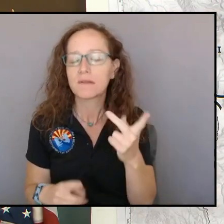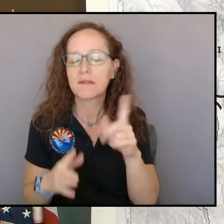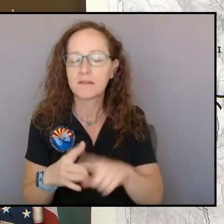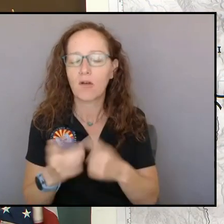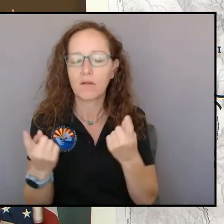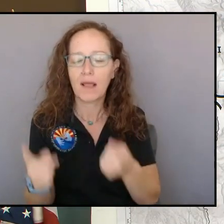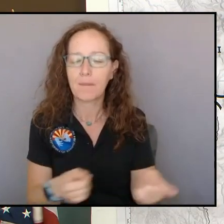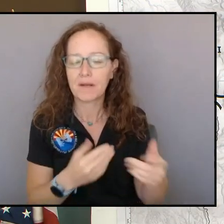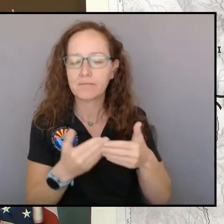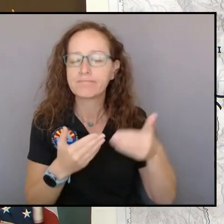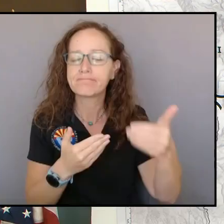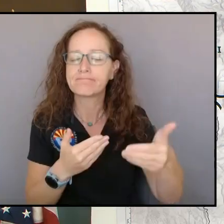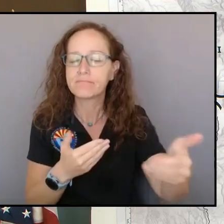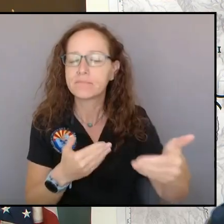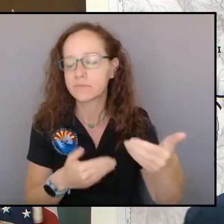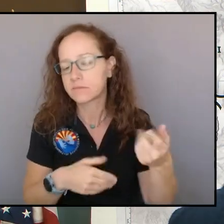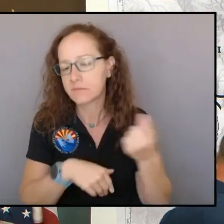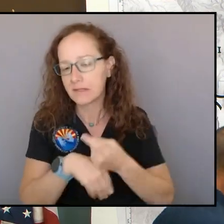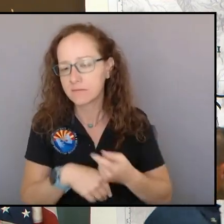All right, moving on.